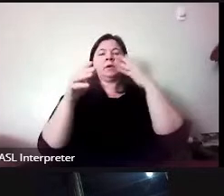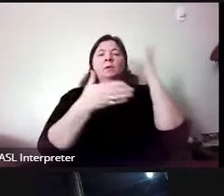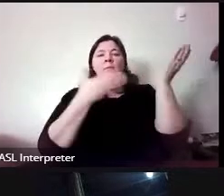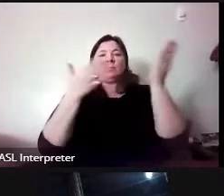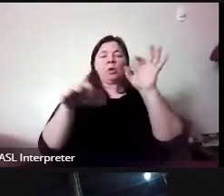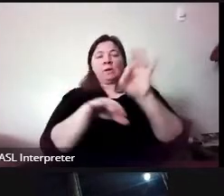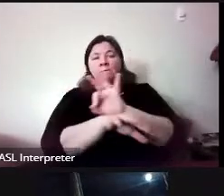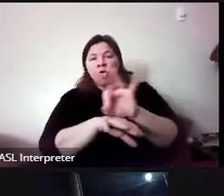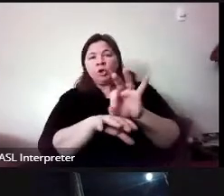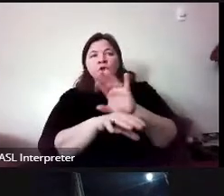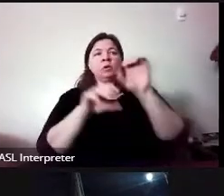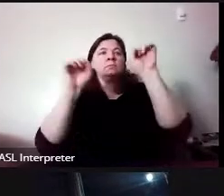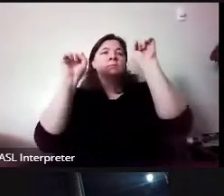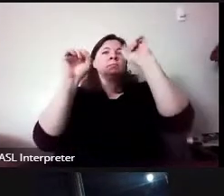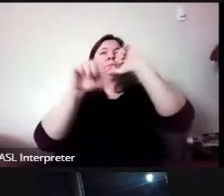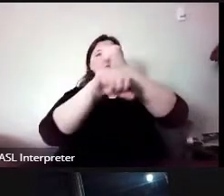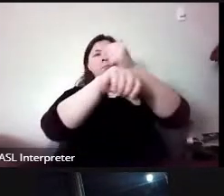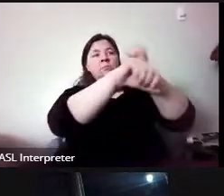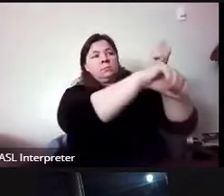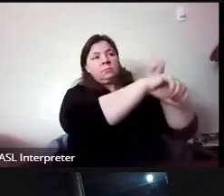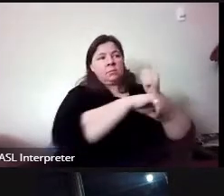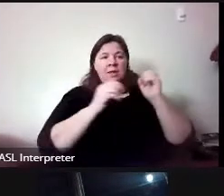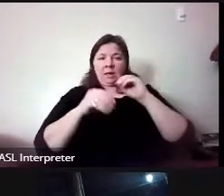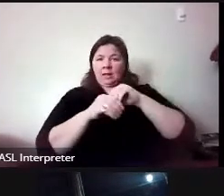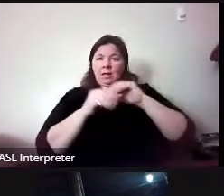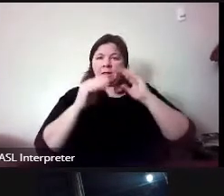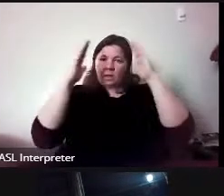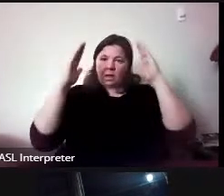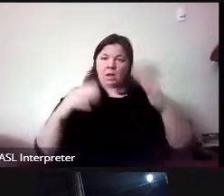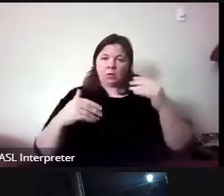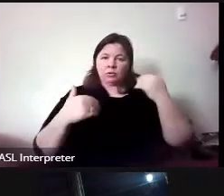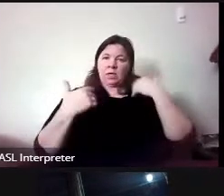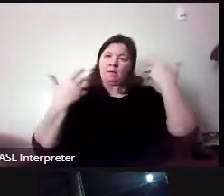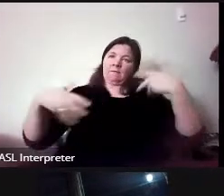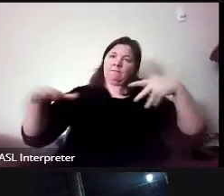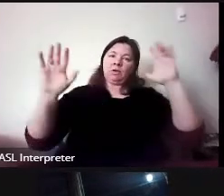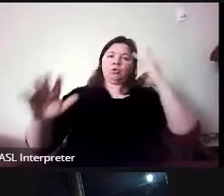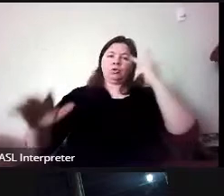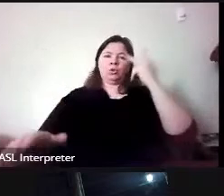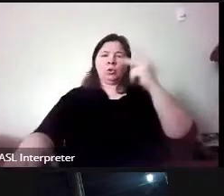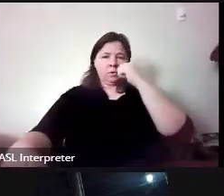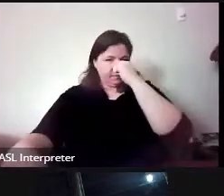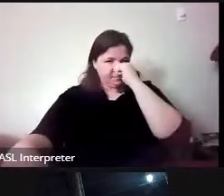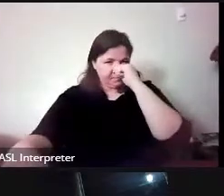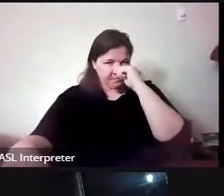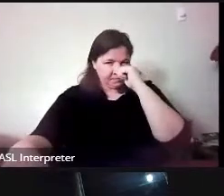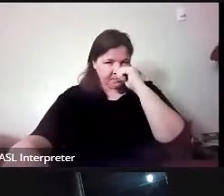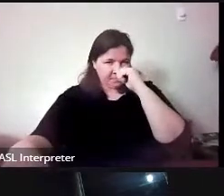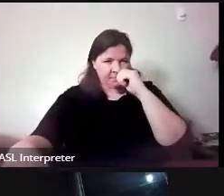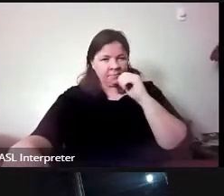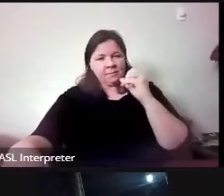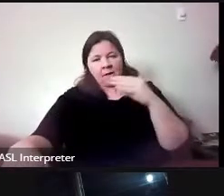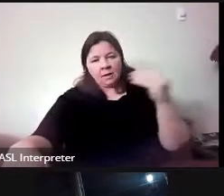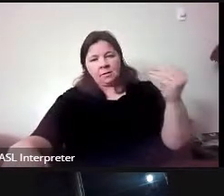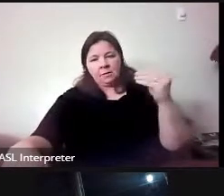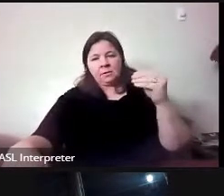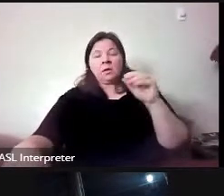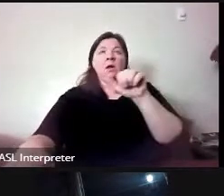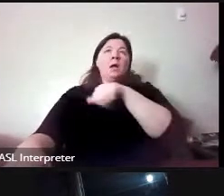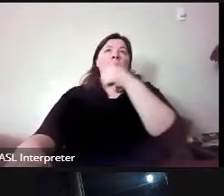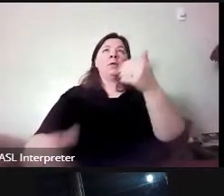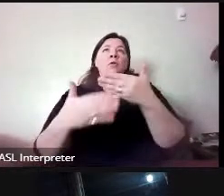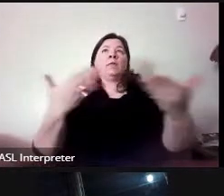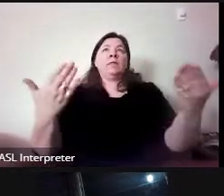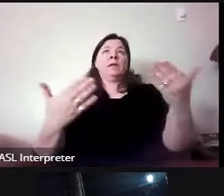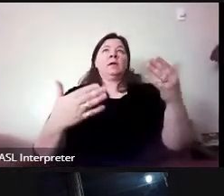furniture and start putting it in the house so it has this finished look. And the other thing that